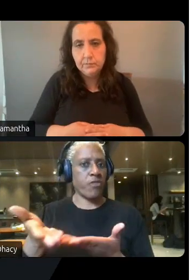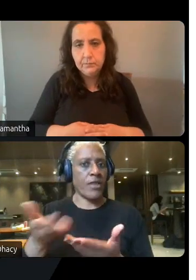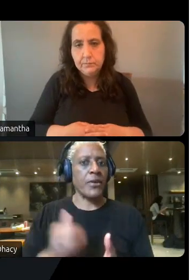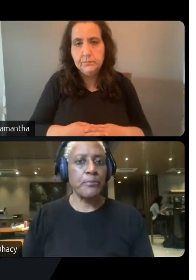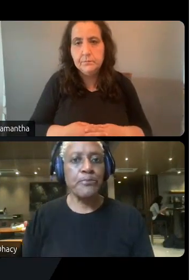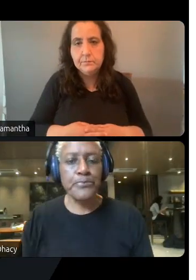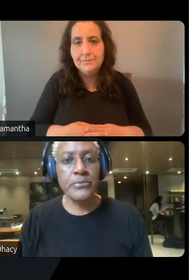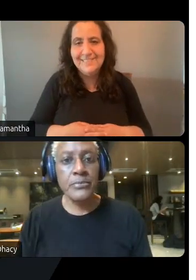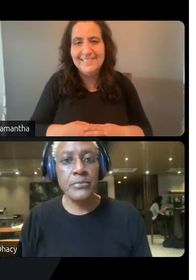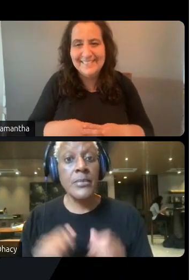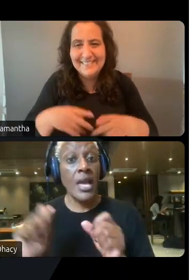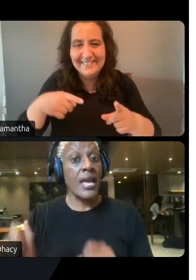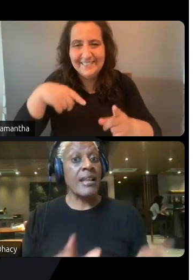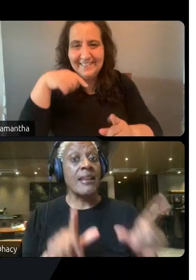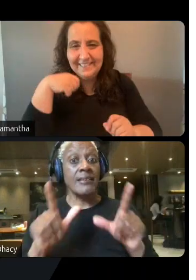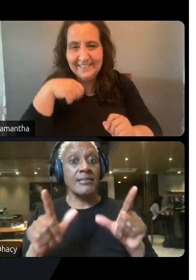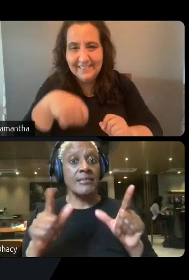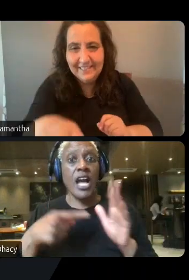And the next slide